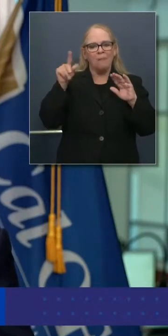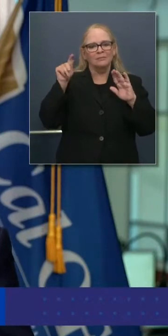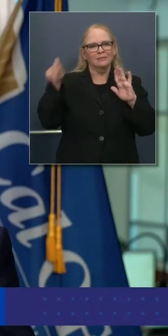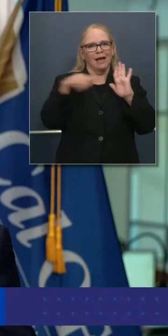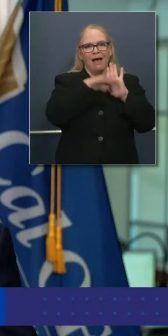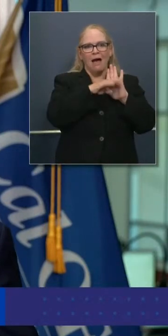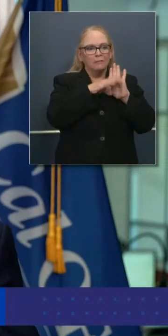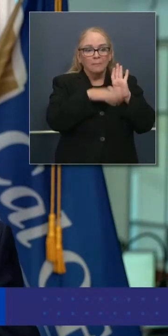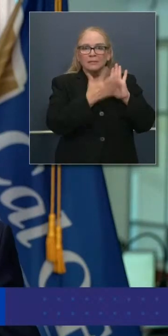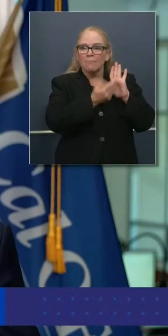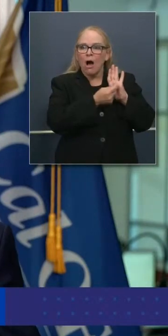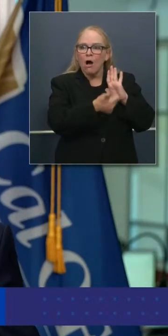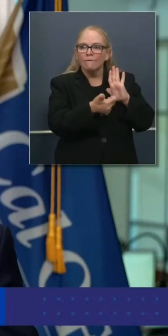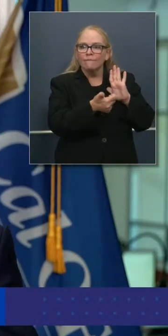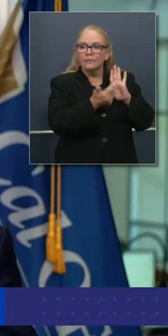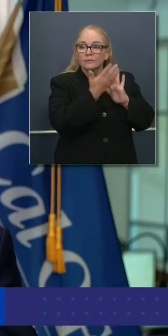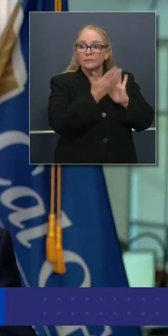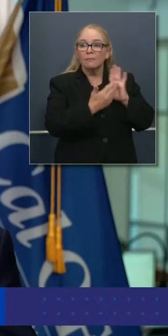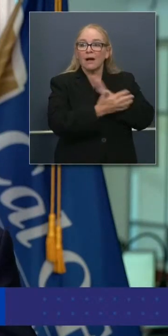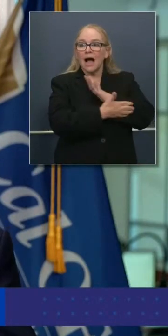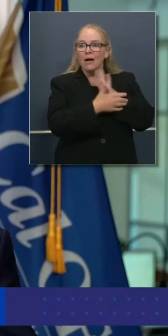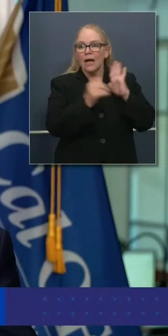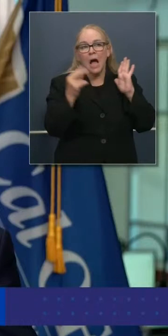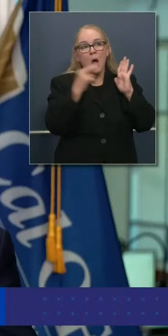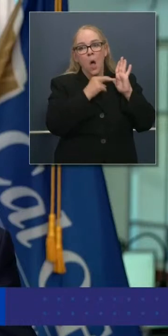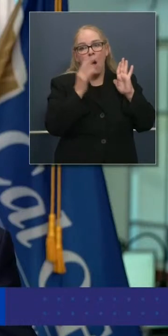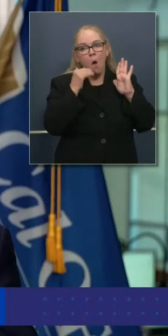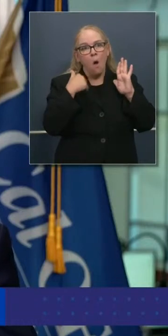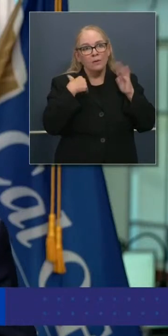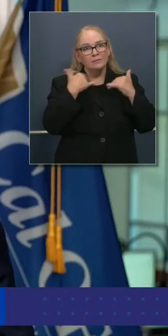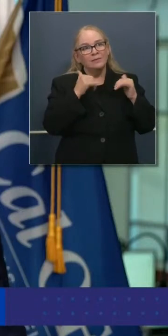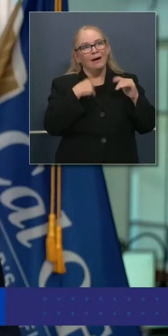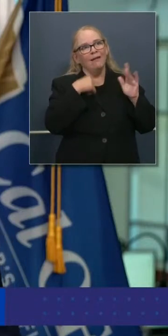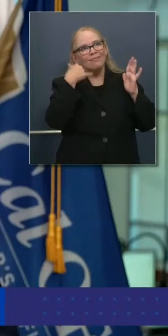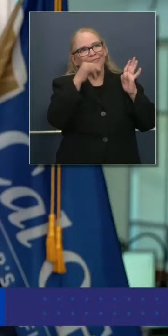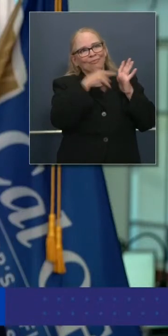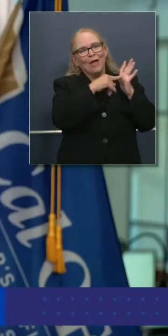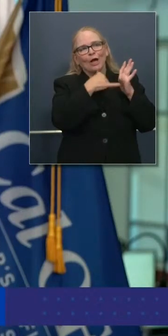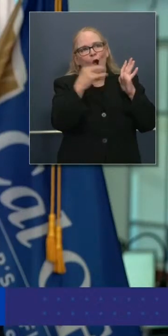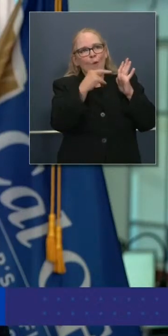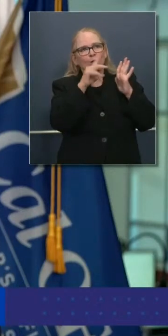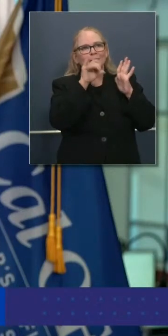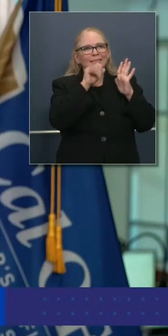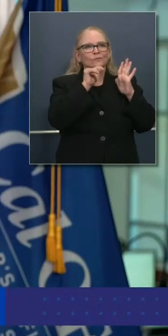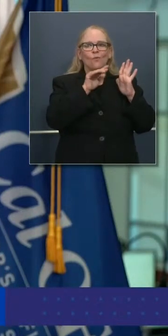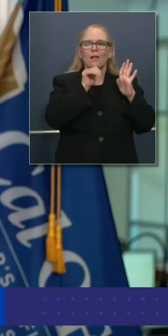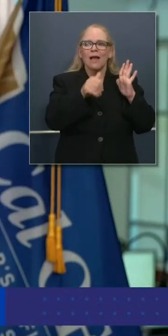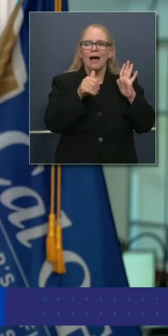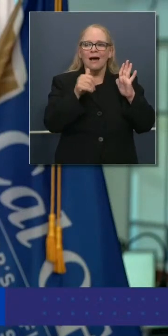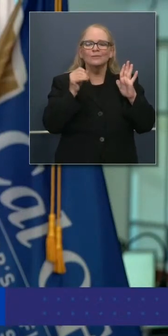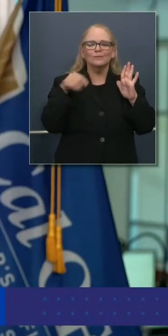could have been removed earlier in terms of schools being able to be eligible for the elementary